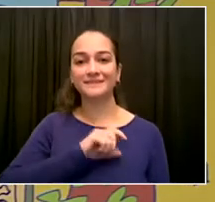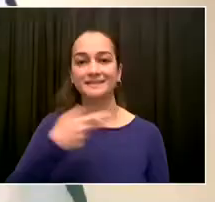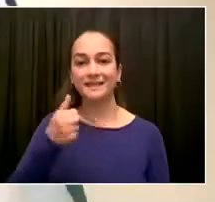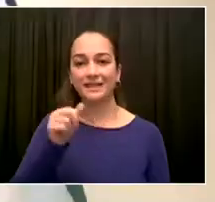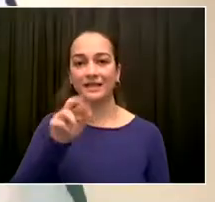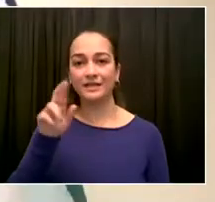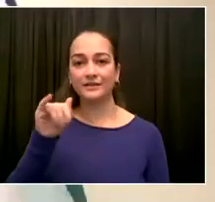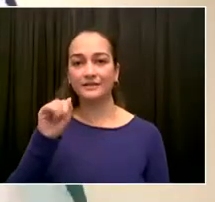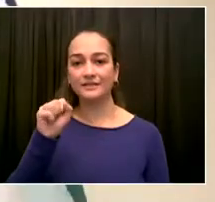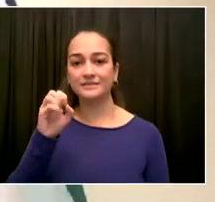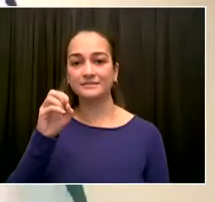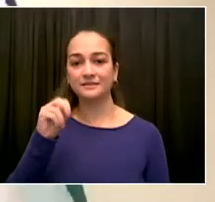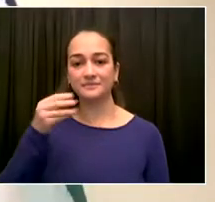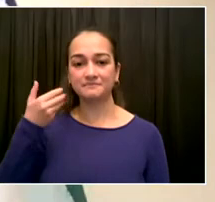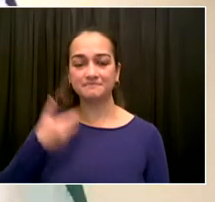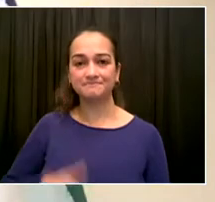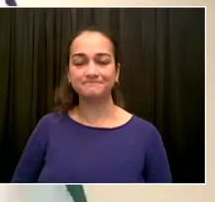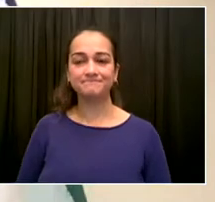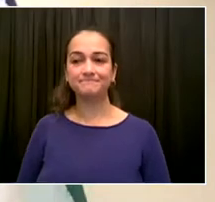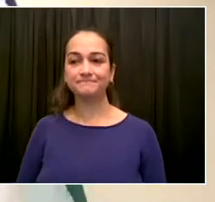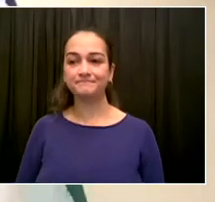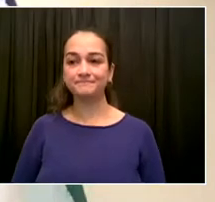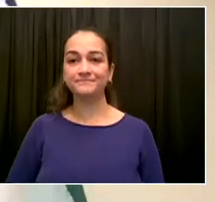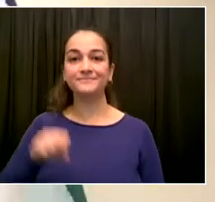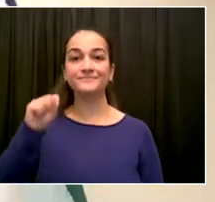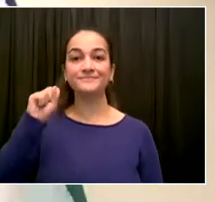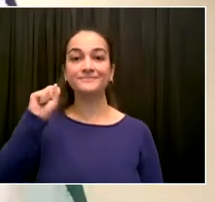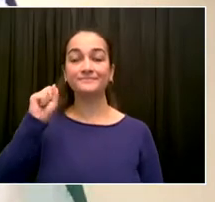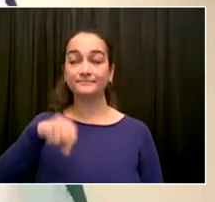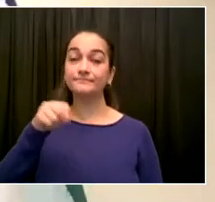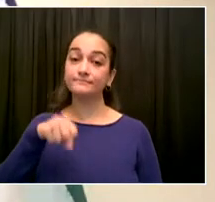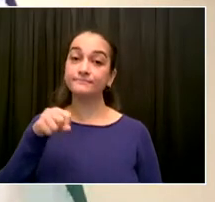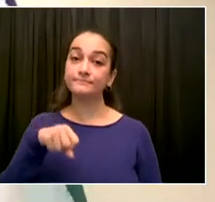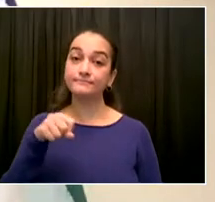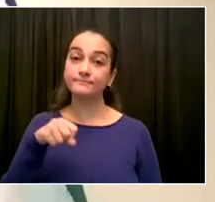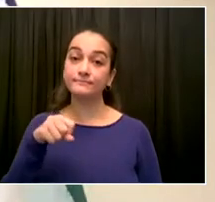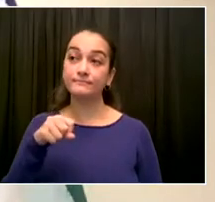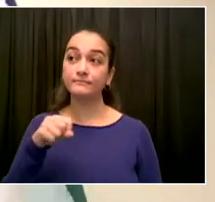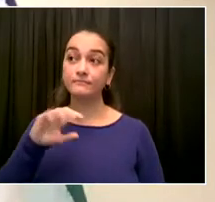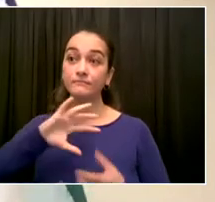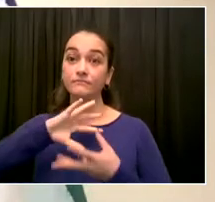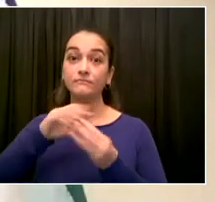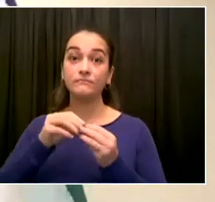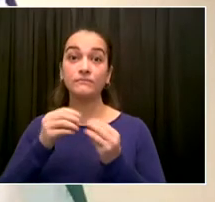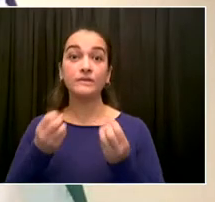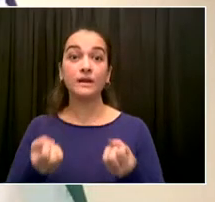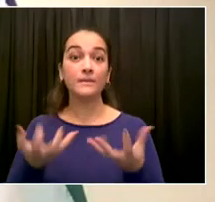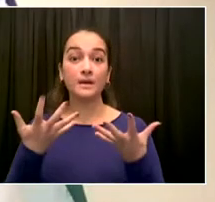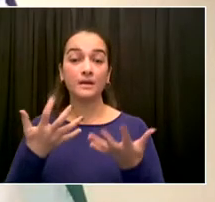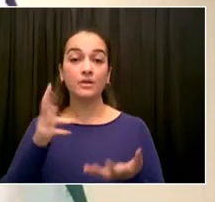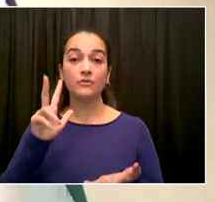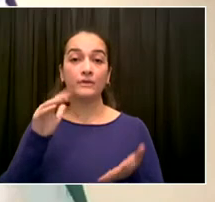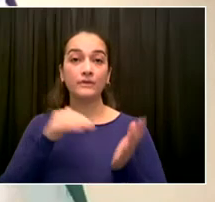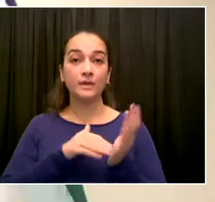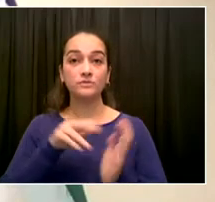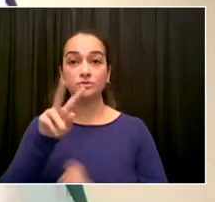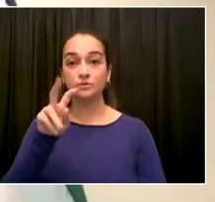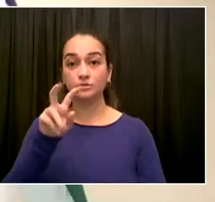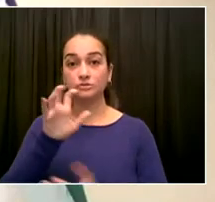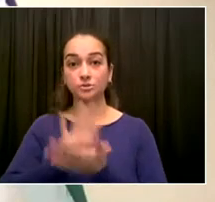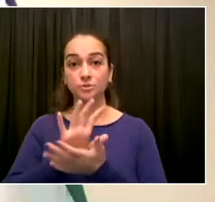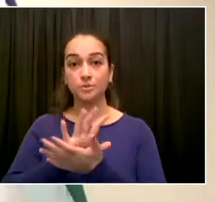3,200 agents at the 1,400 sites throughout the city.